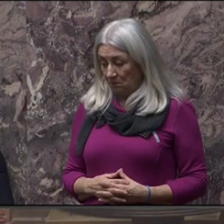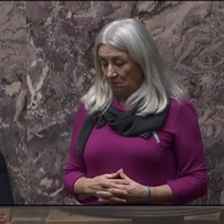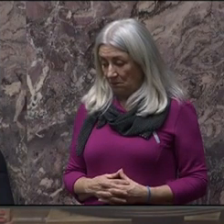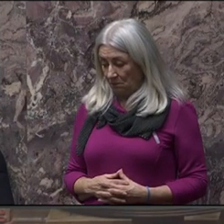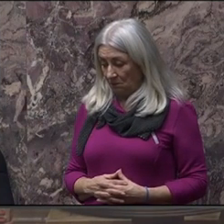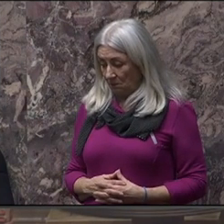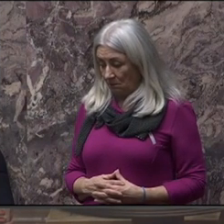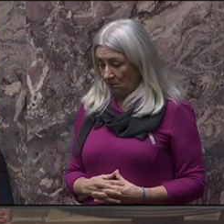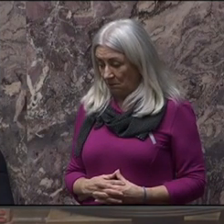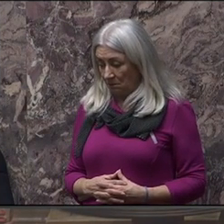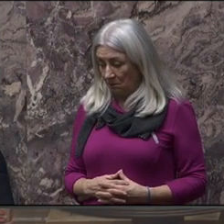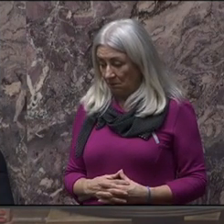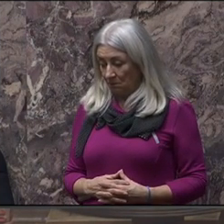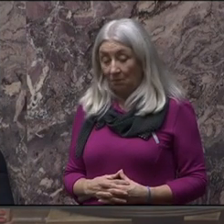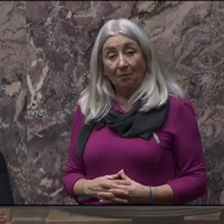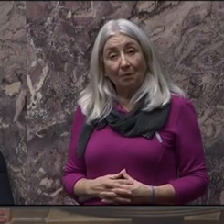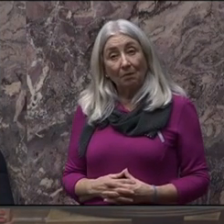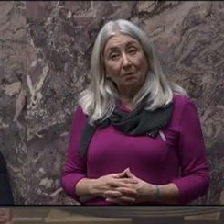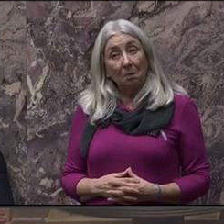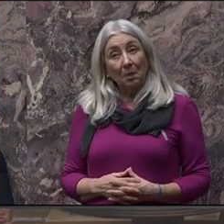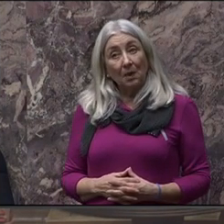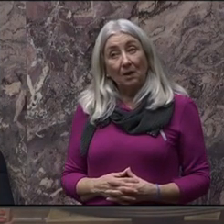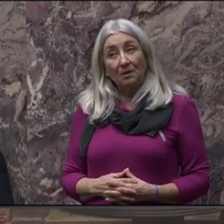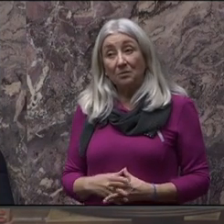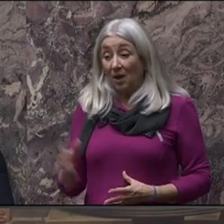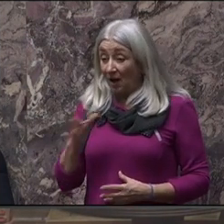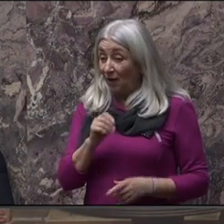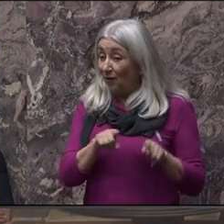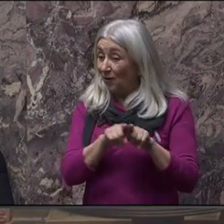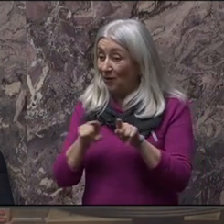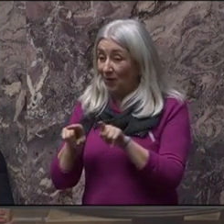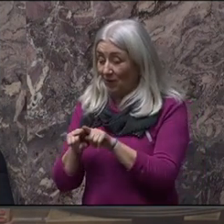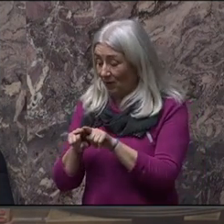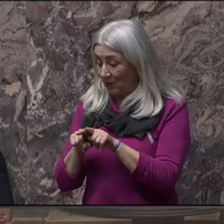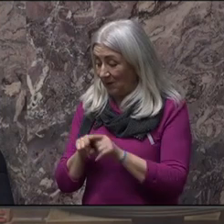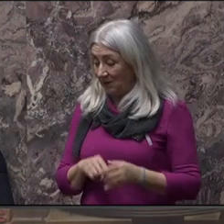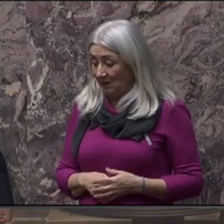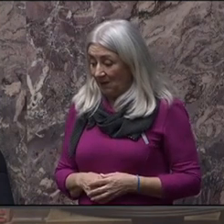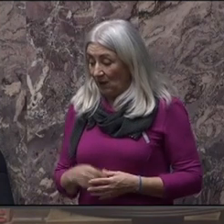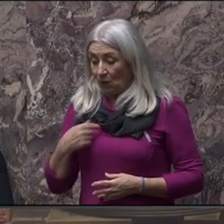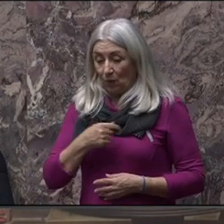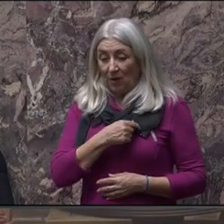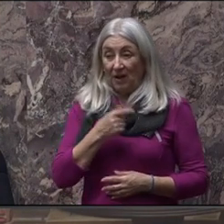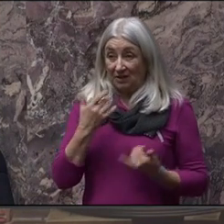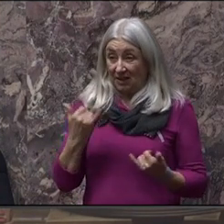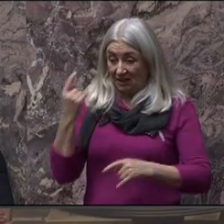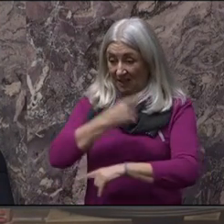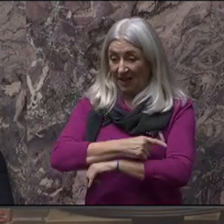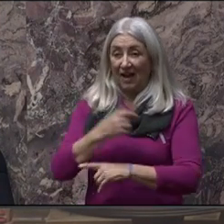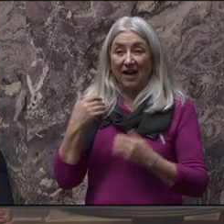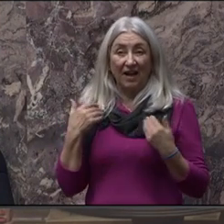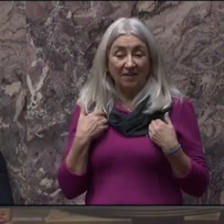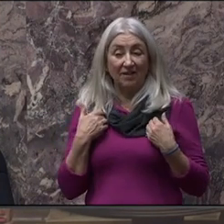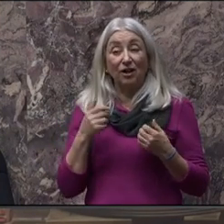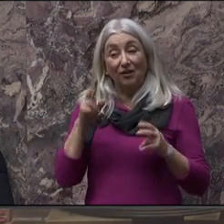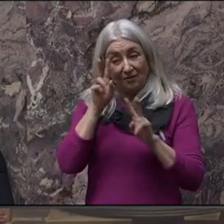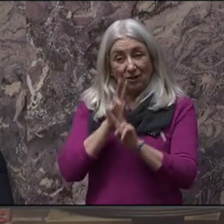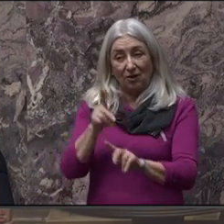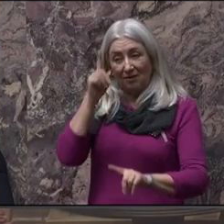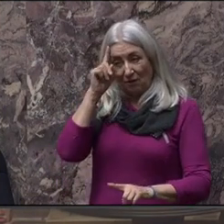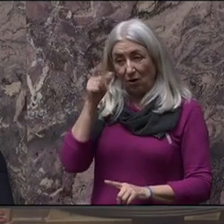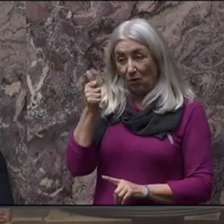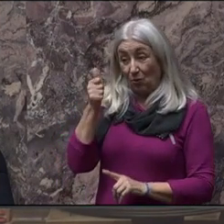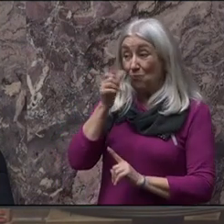Ollie Shittike. Today, a service is held for Orsa Marie Douglas, the